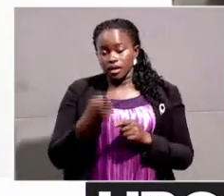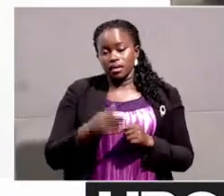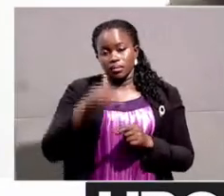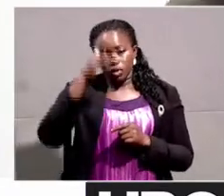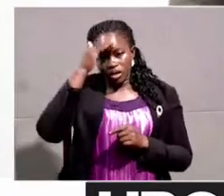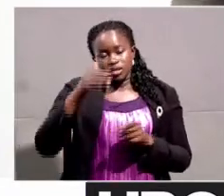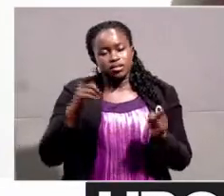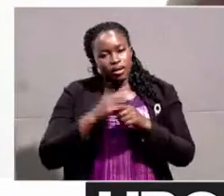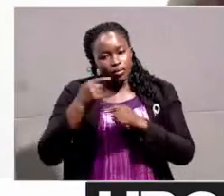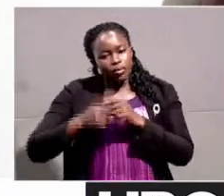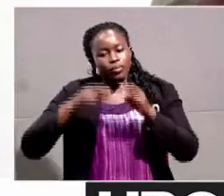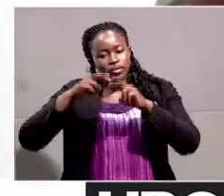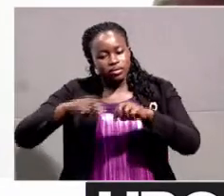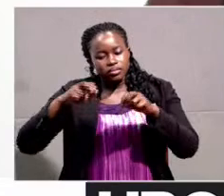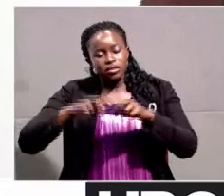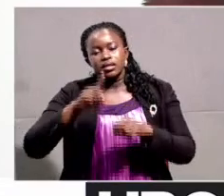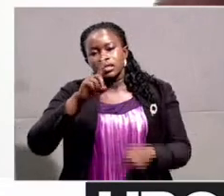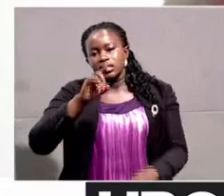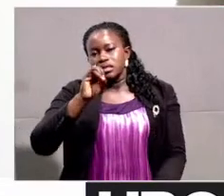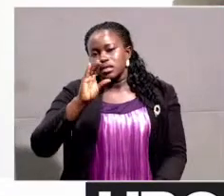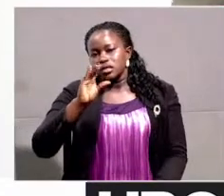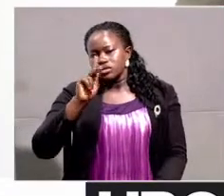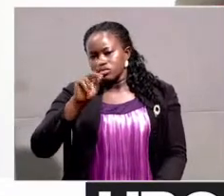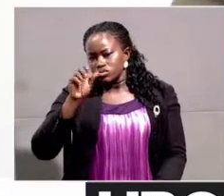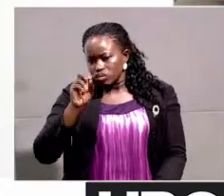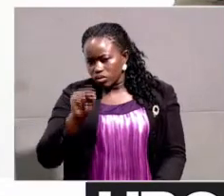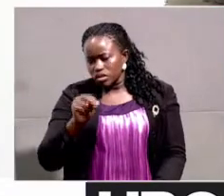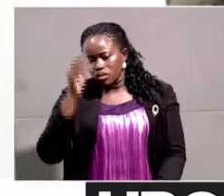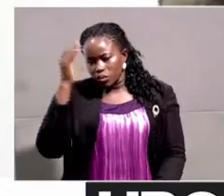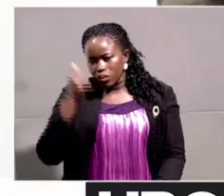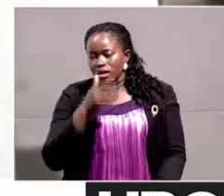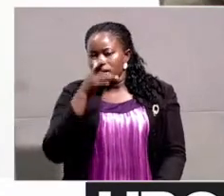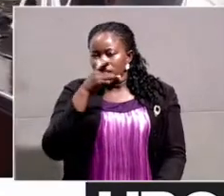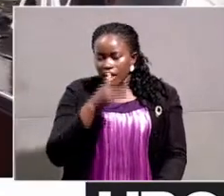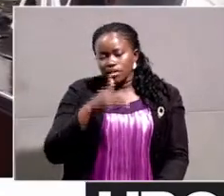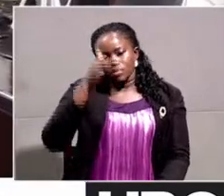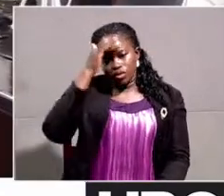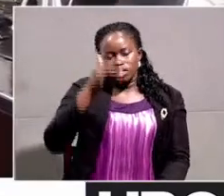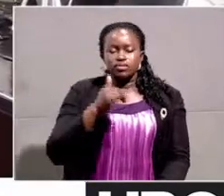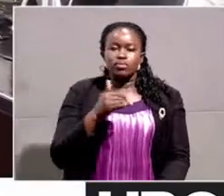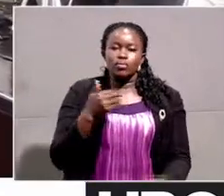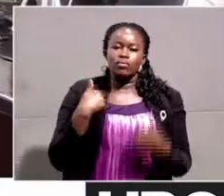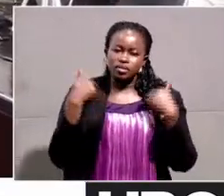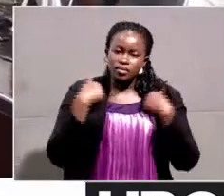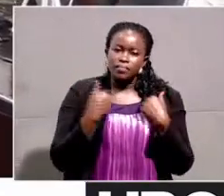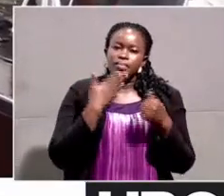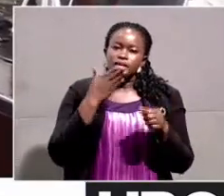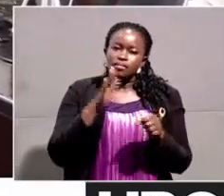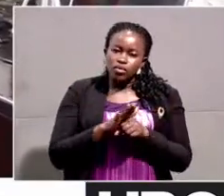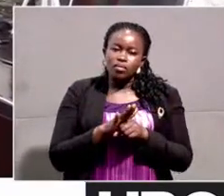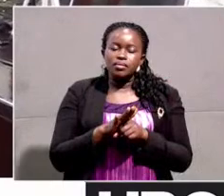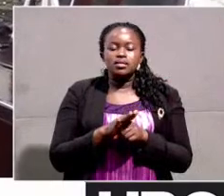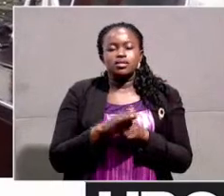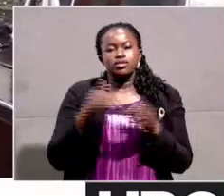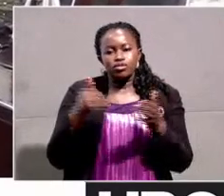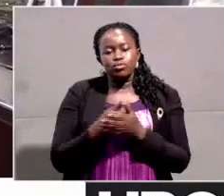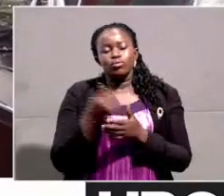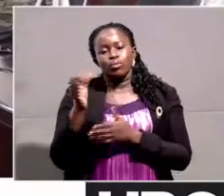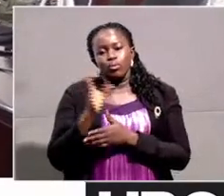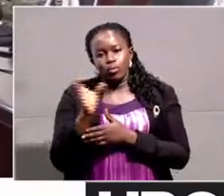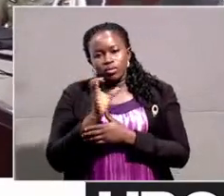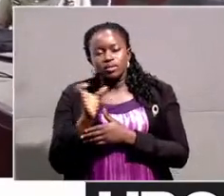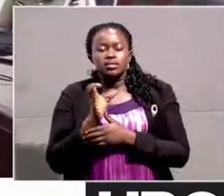are tracing Dickson Emasu over conning police officers, promising them of refresher courses